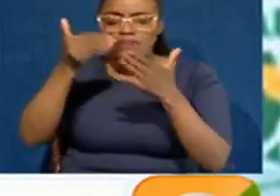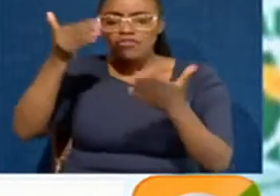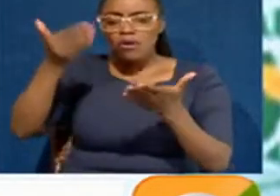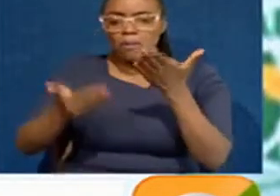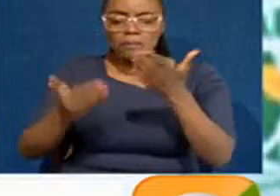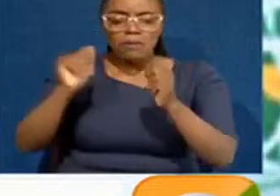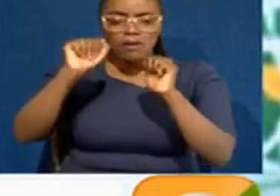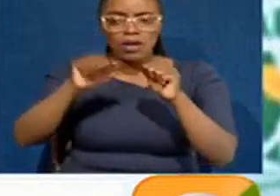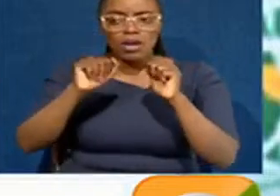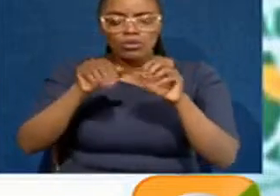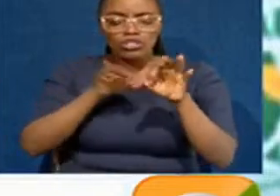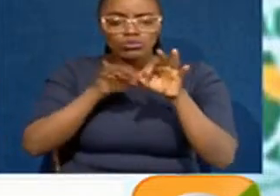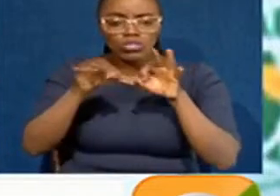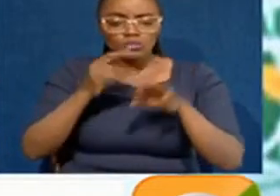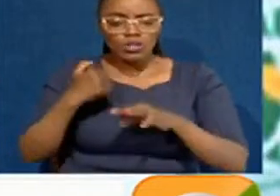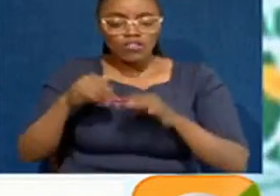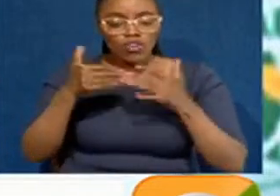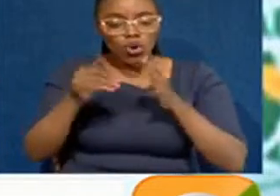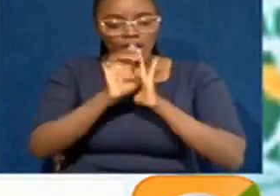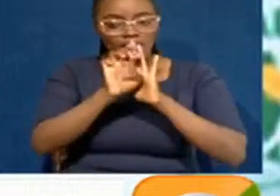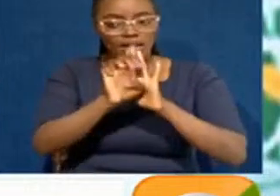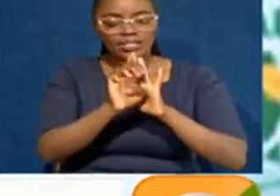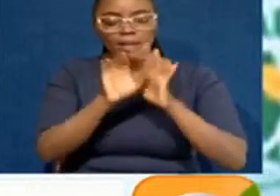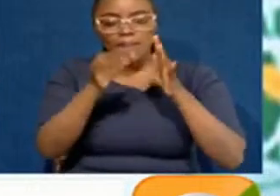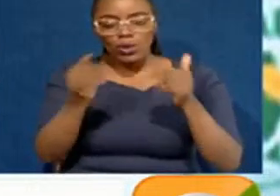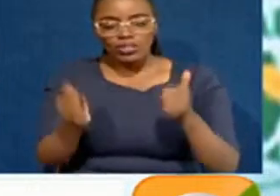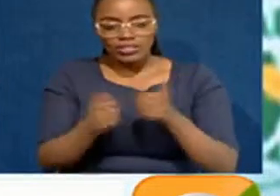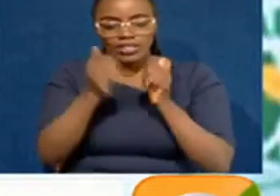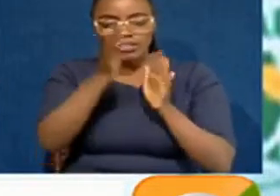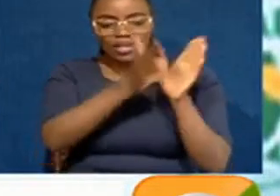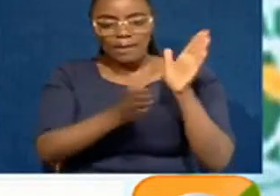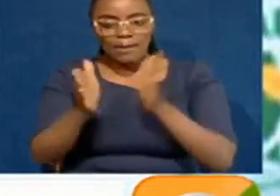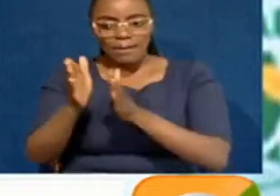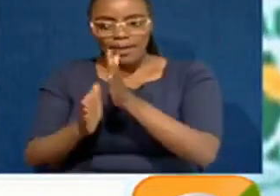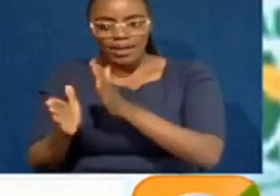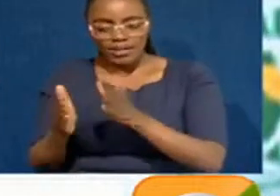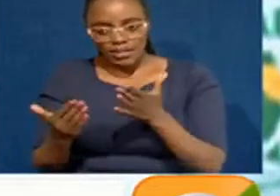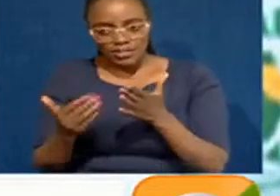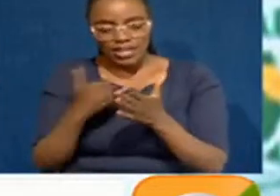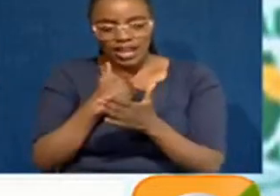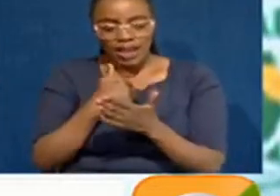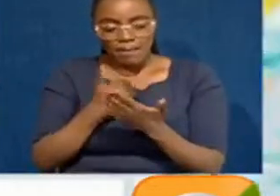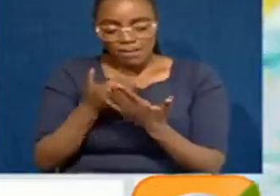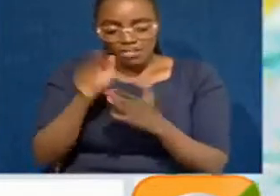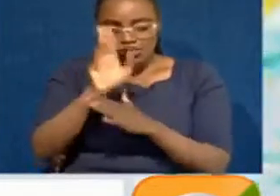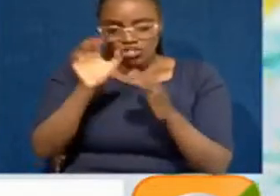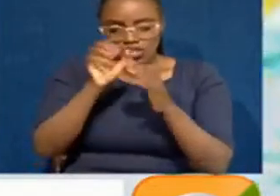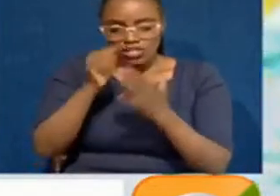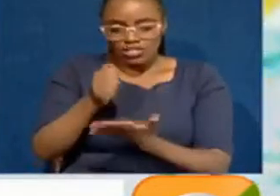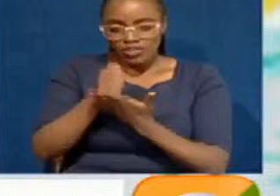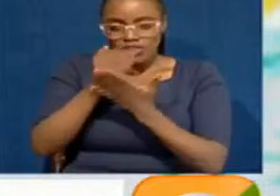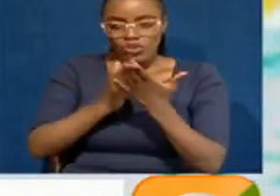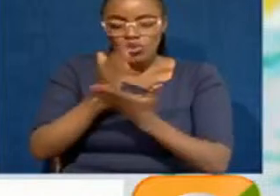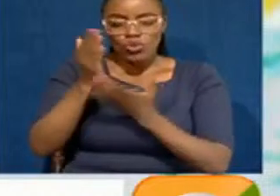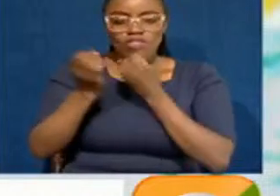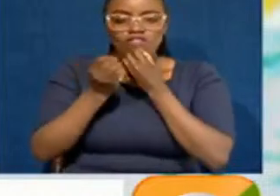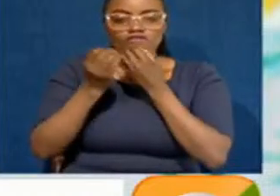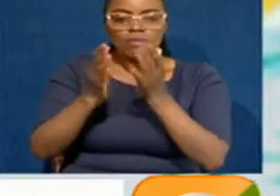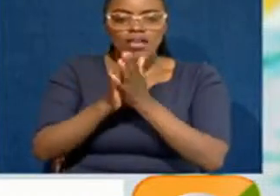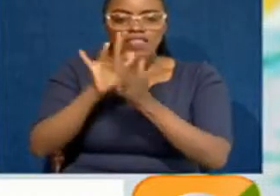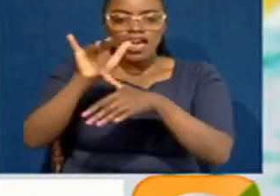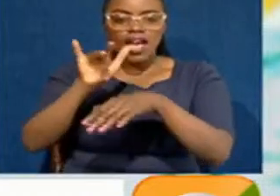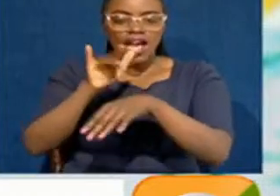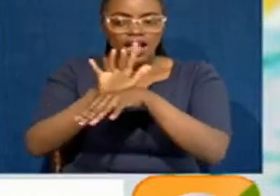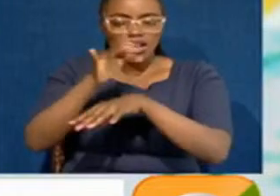could just give us an example of how disaster preparedness is assisted by the information and the early